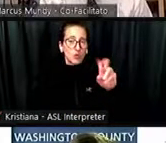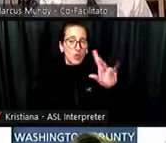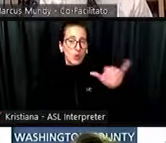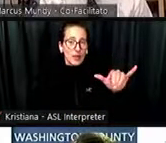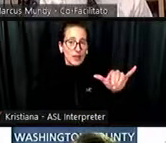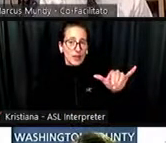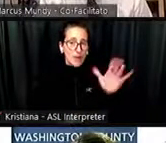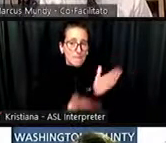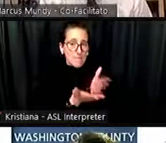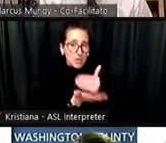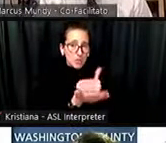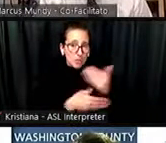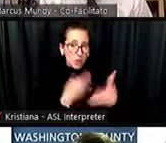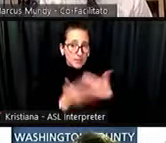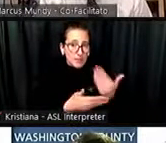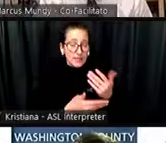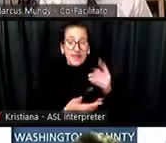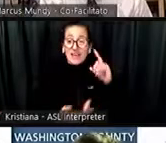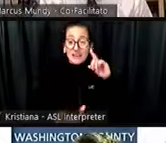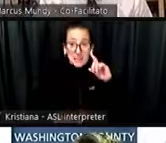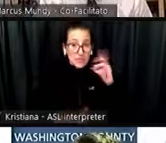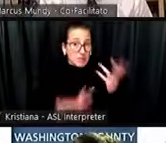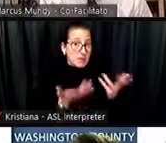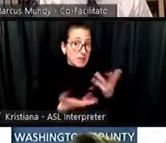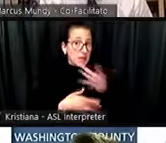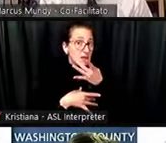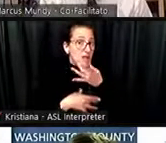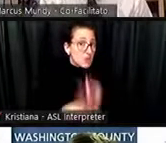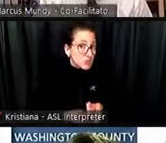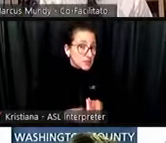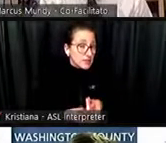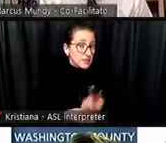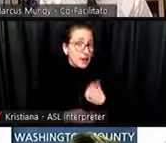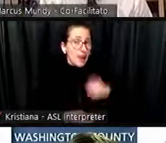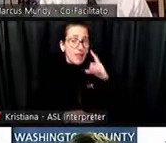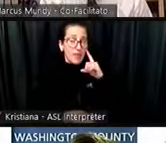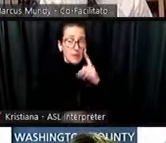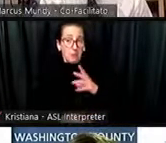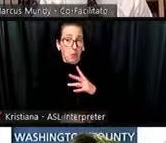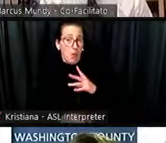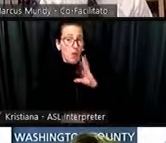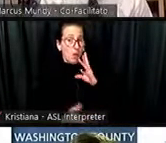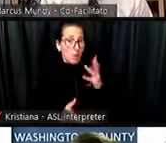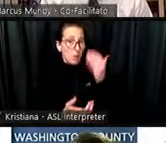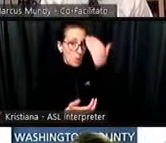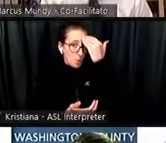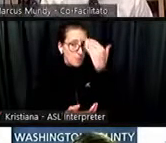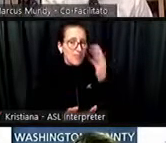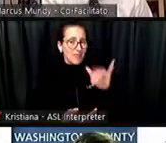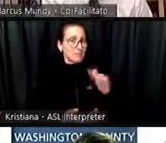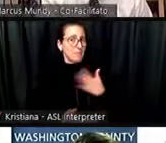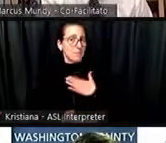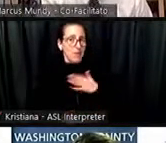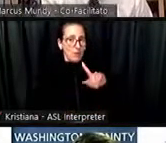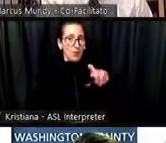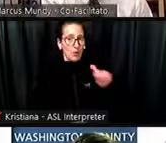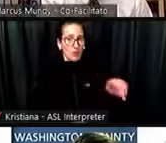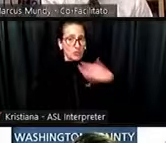be really cool. So I guess that's my main question. Thank